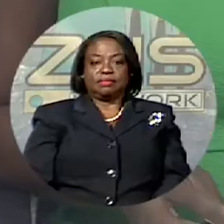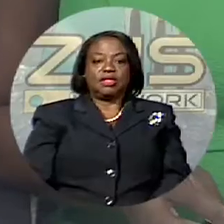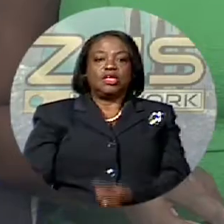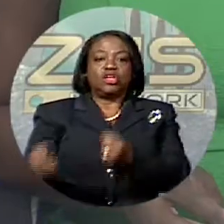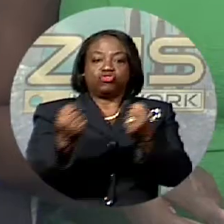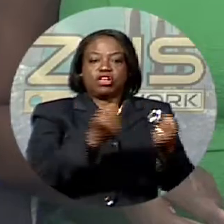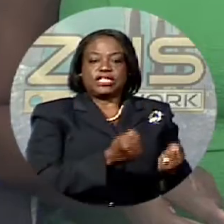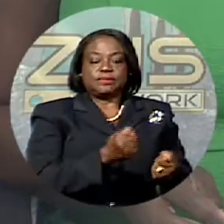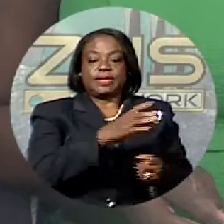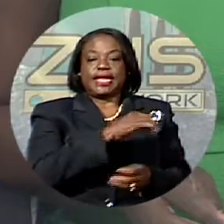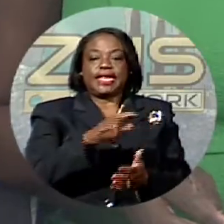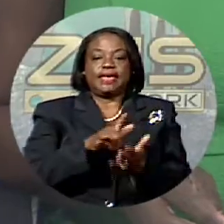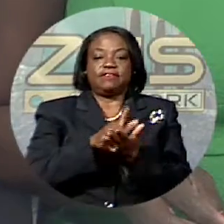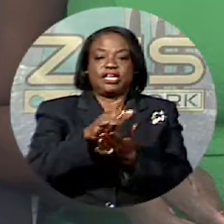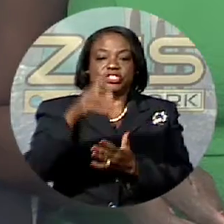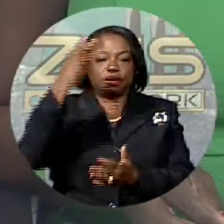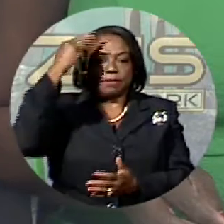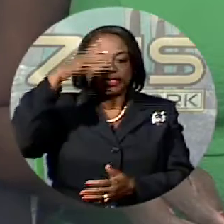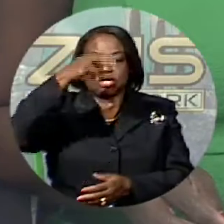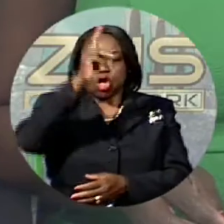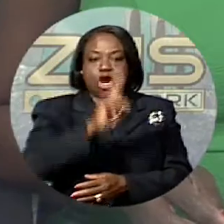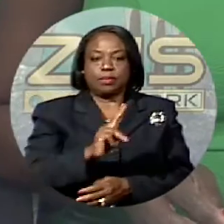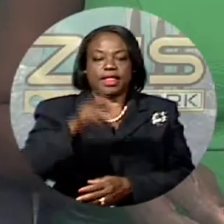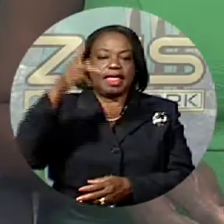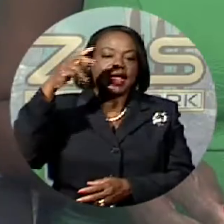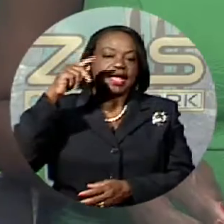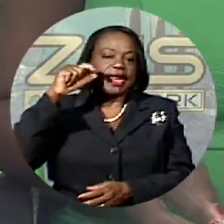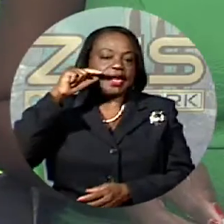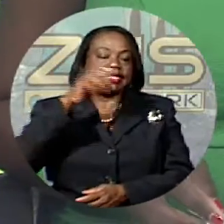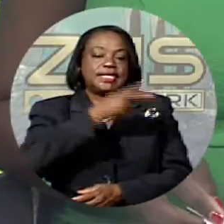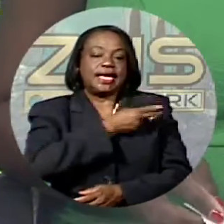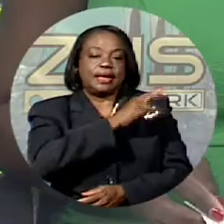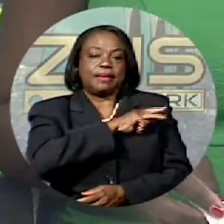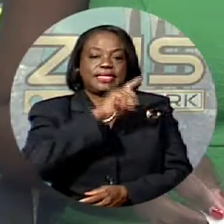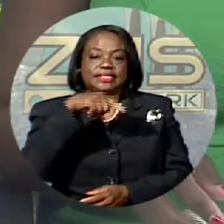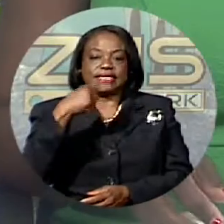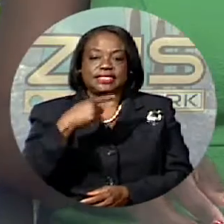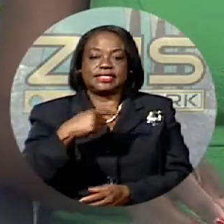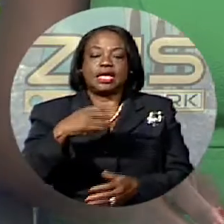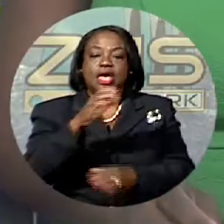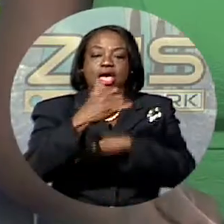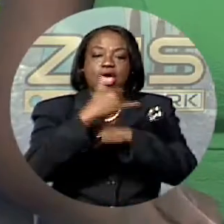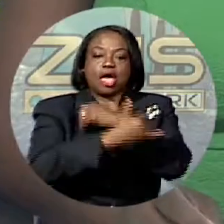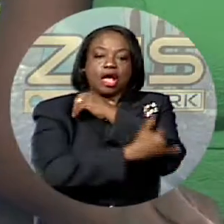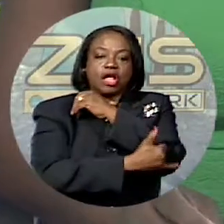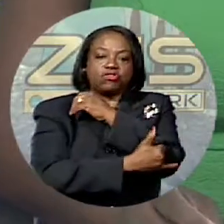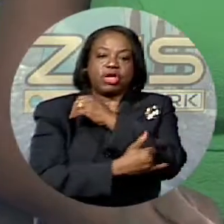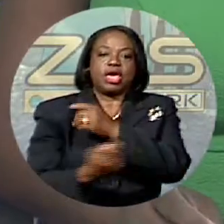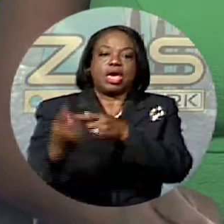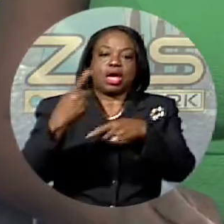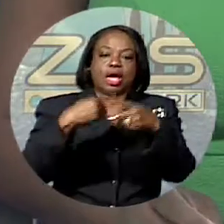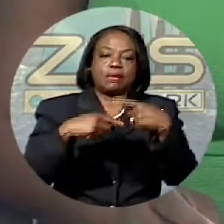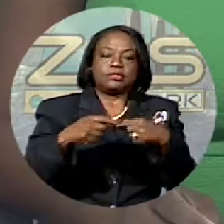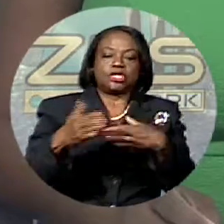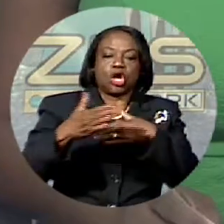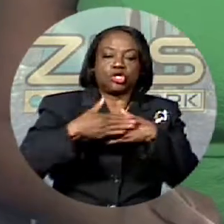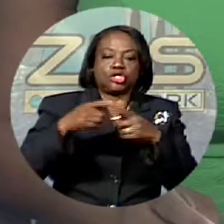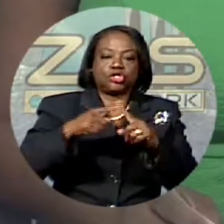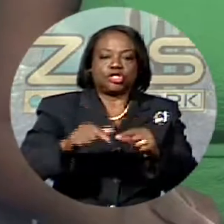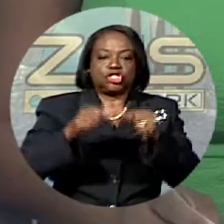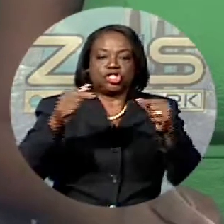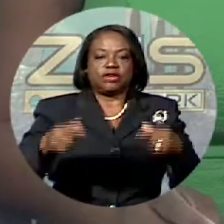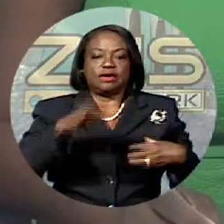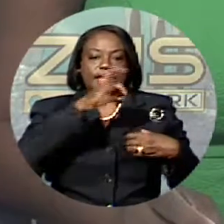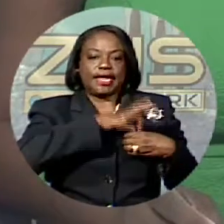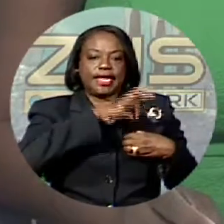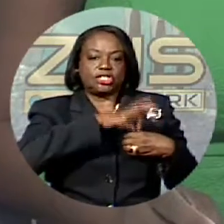Transport and Aviation Minister the Honourable Glenys Hannah-Martin says as the country draws closer to general elections, she is admonishing Bahamians to